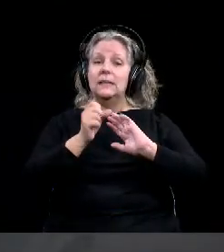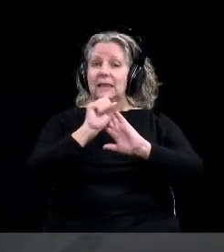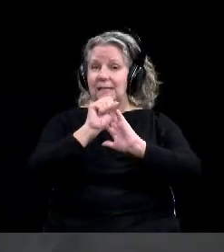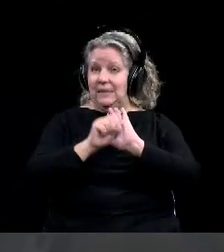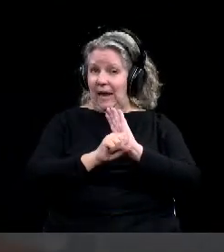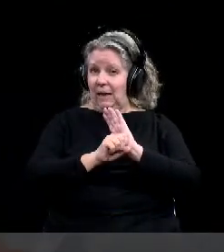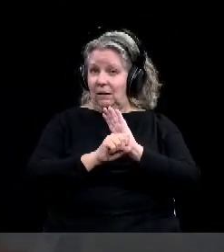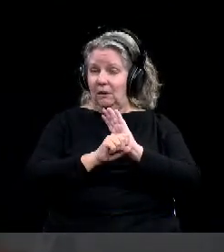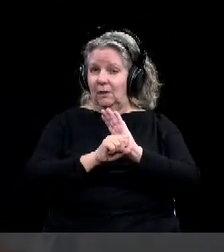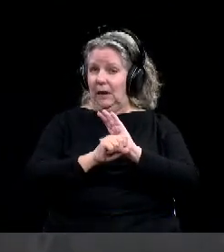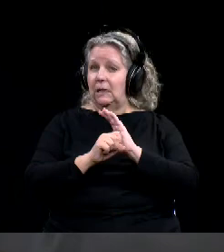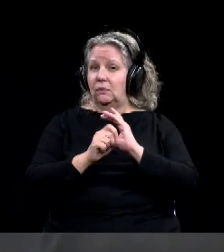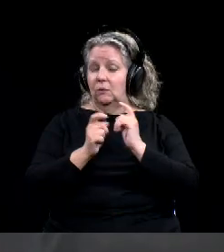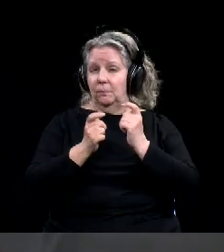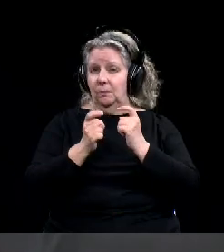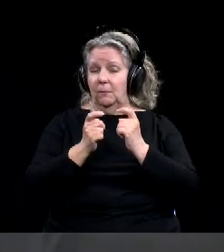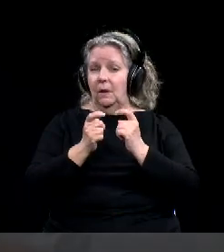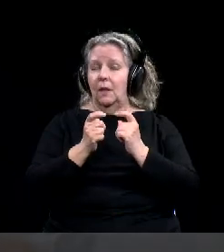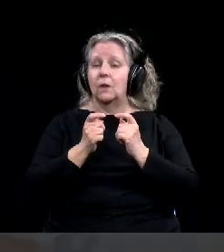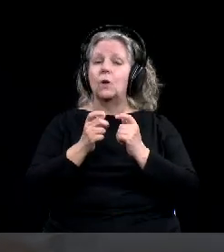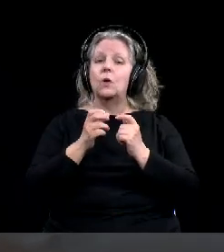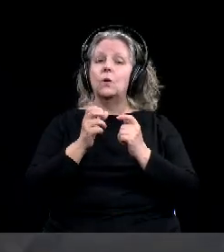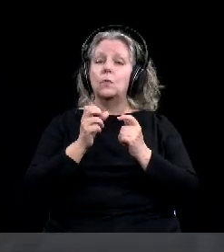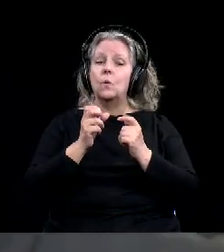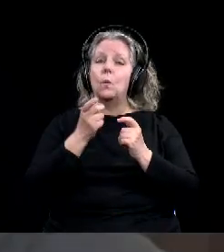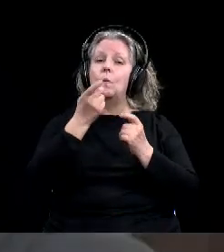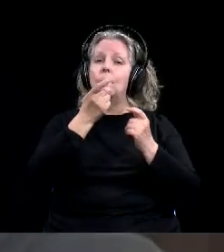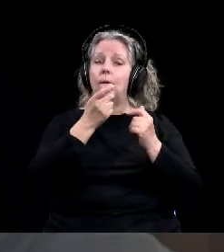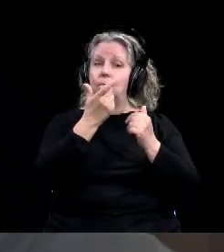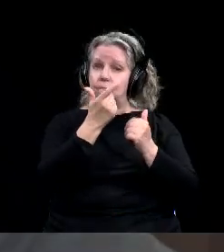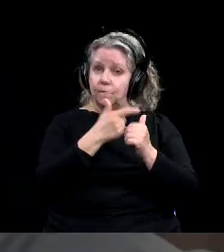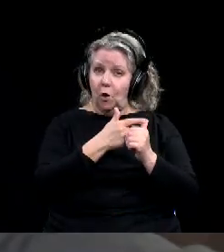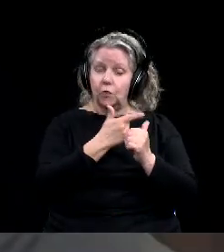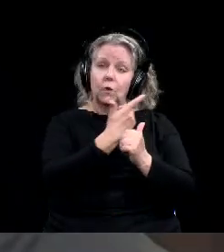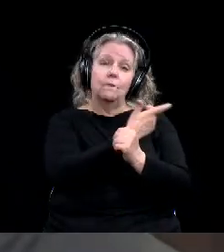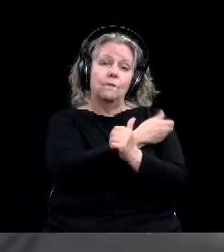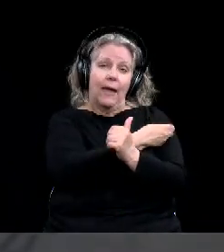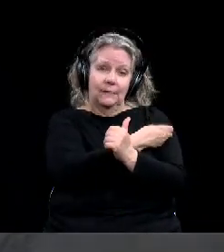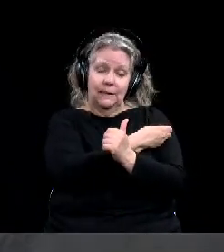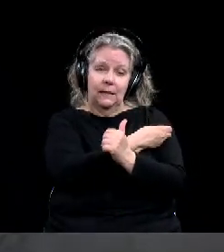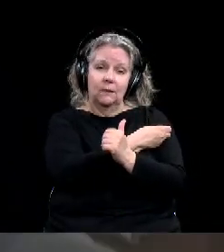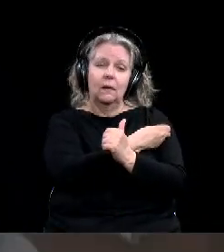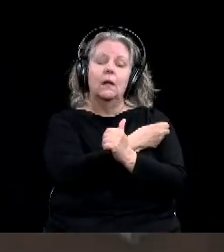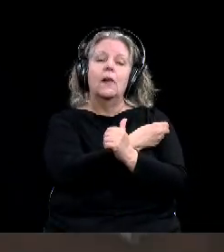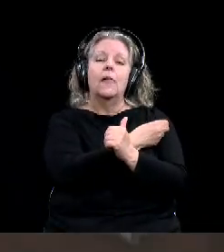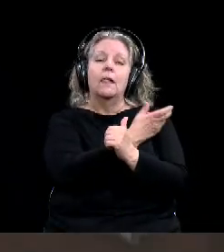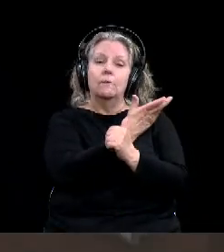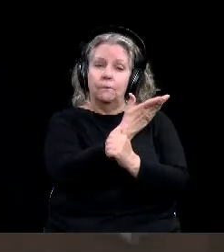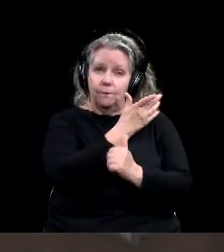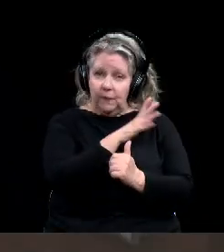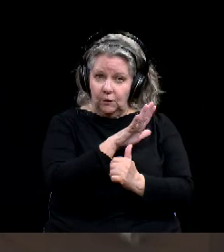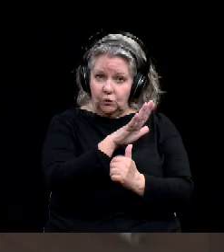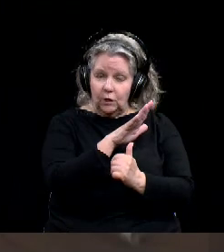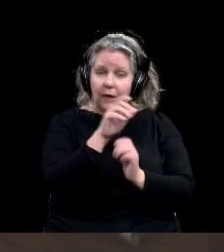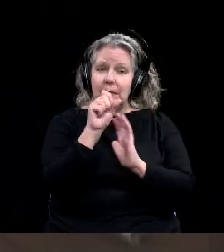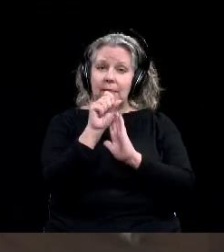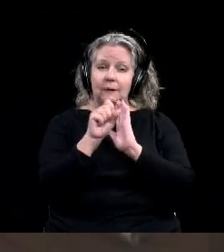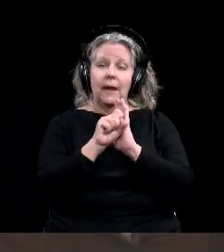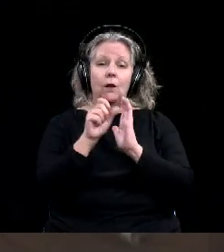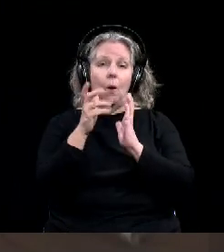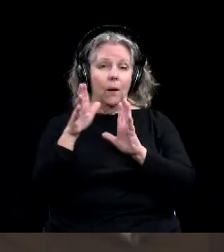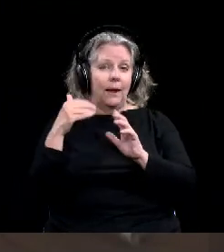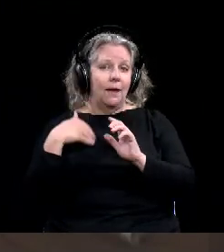has a second batch of vaccines already allocated to follow those up. So if you've gotten